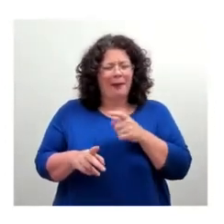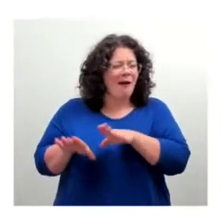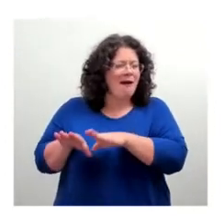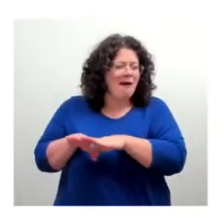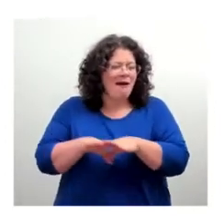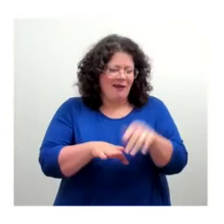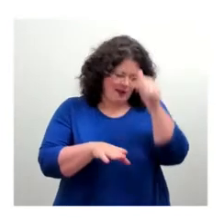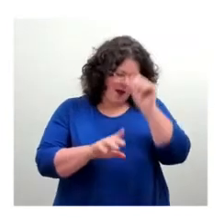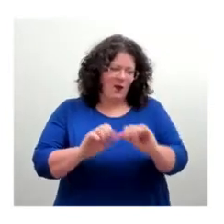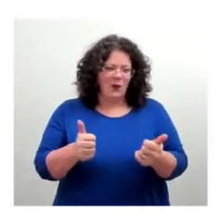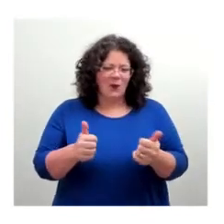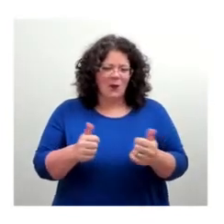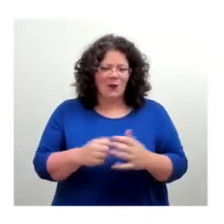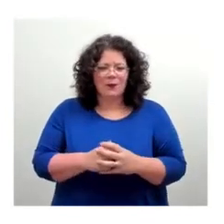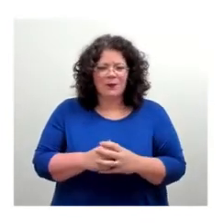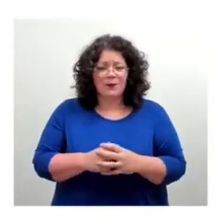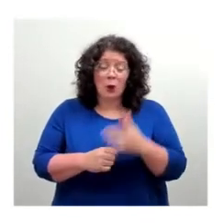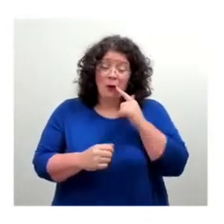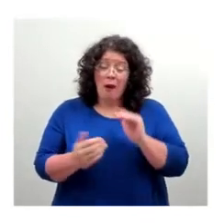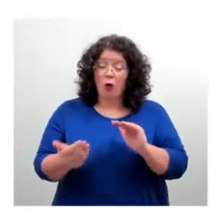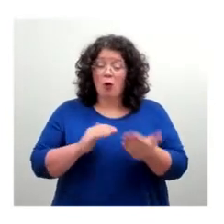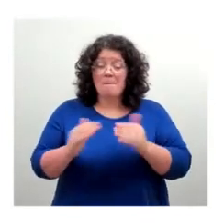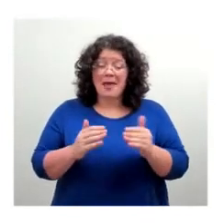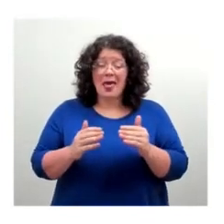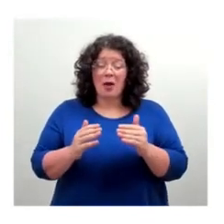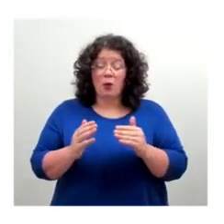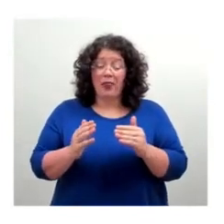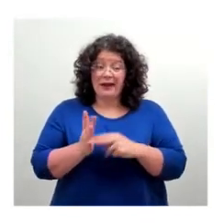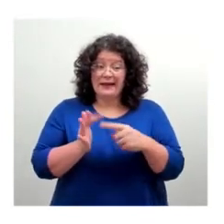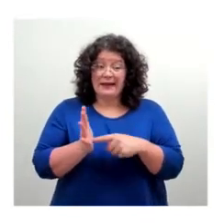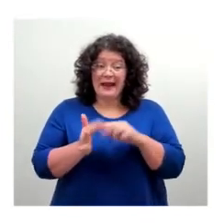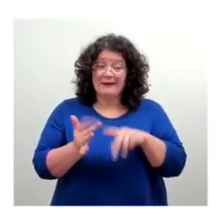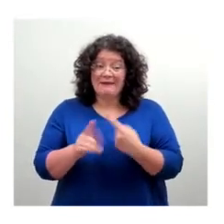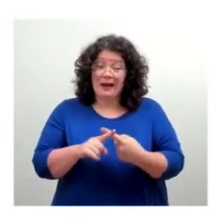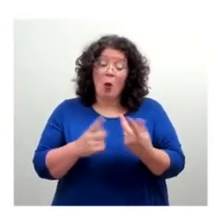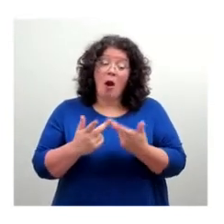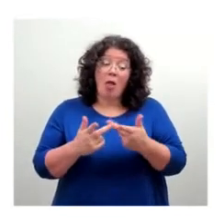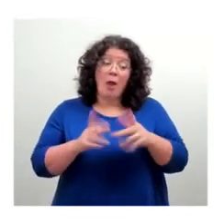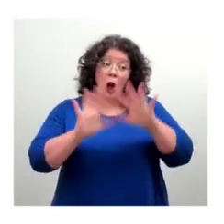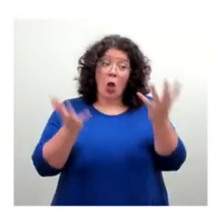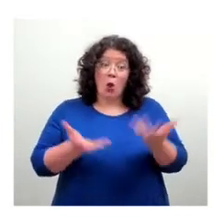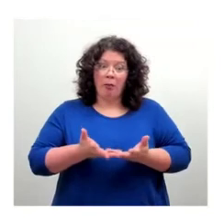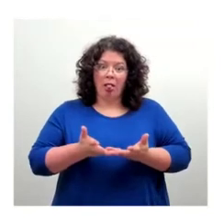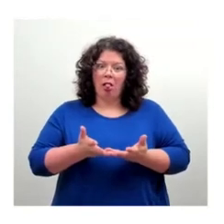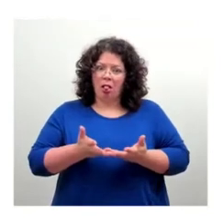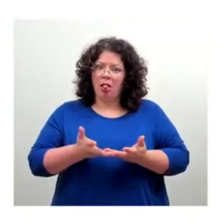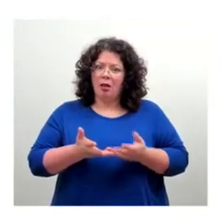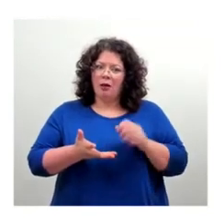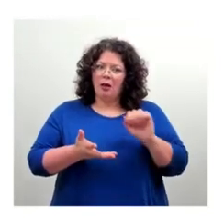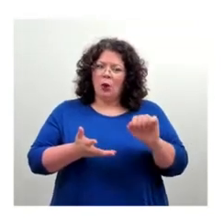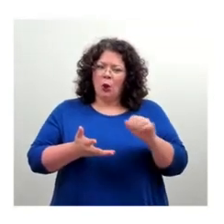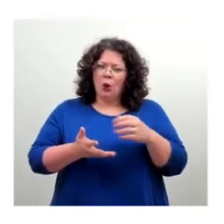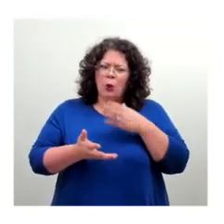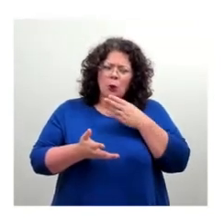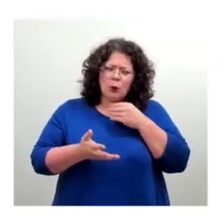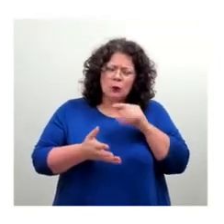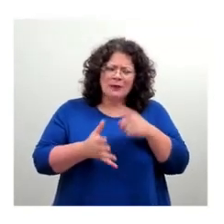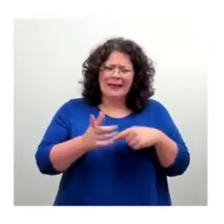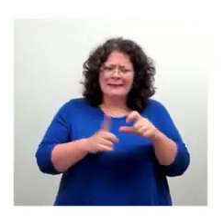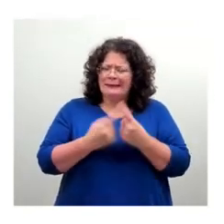some of it will be from the BBC. So, you know, I turned on Peaky Blinders on Netflix last night, and it had BBC